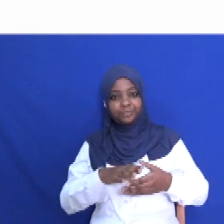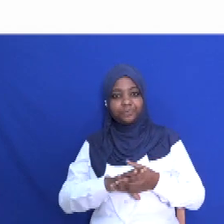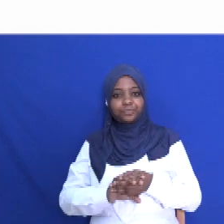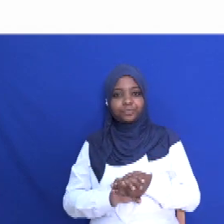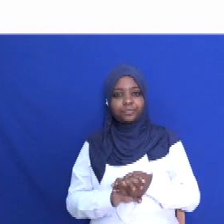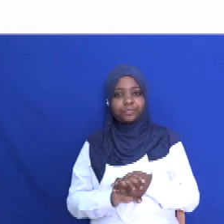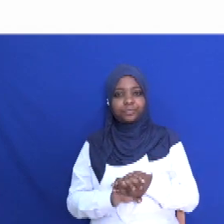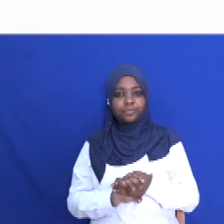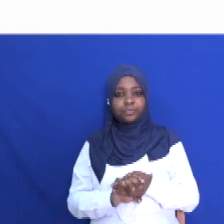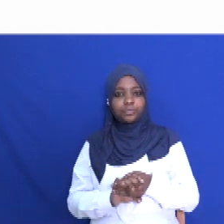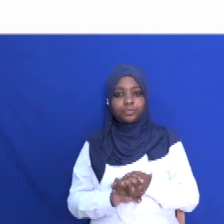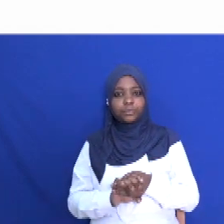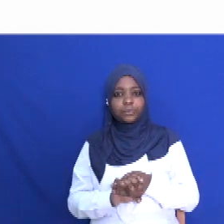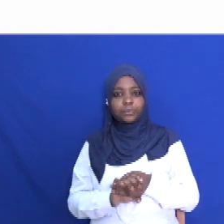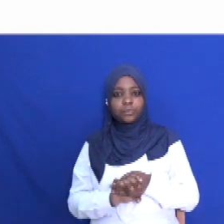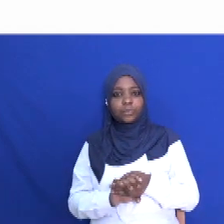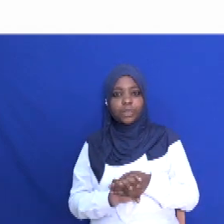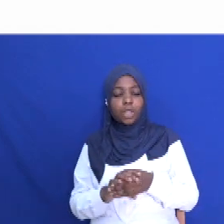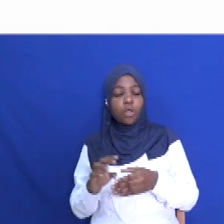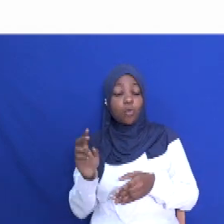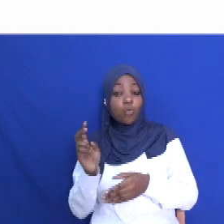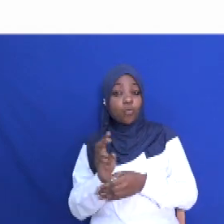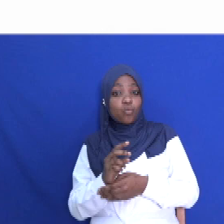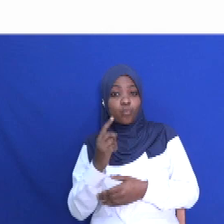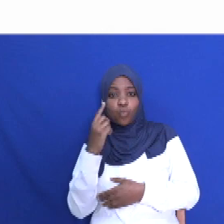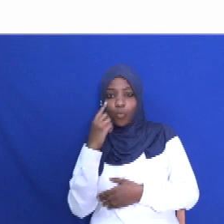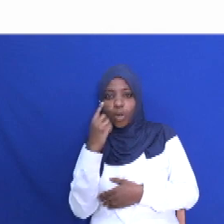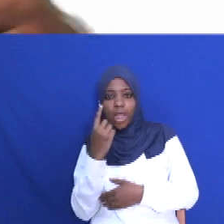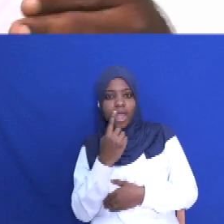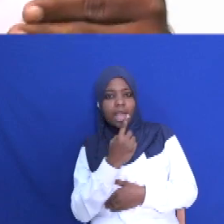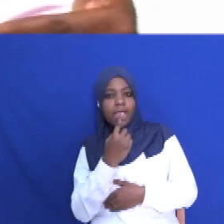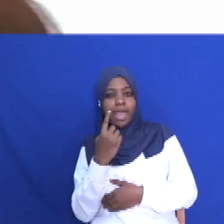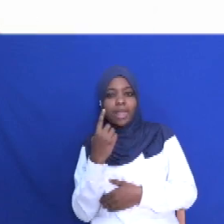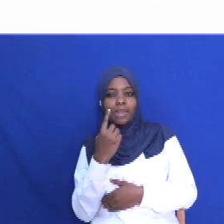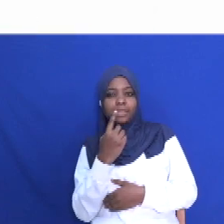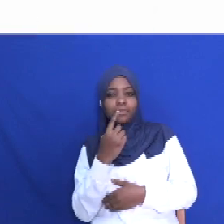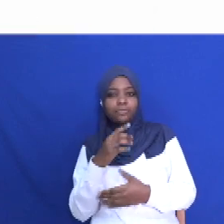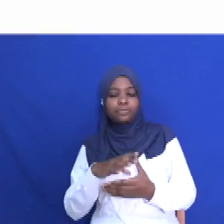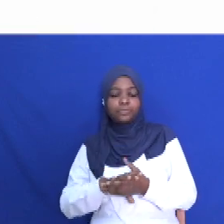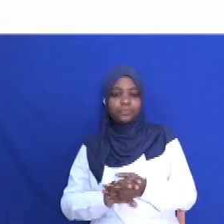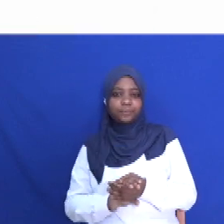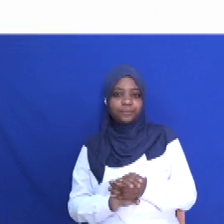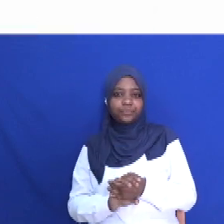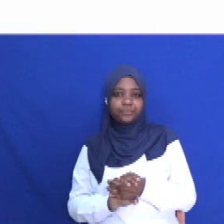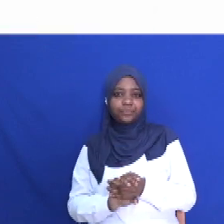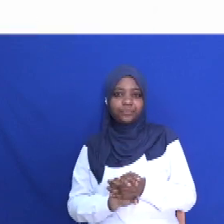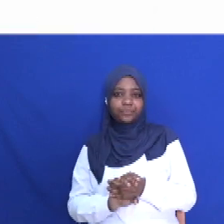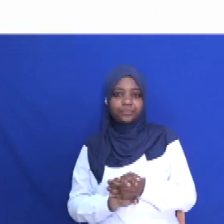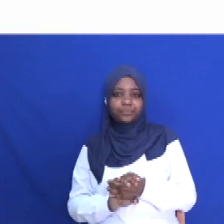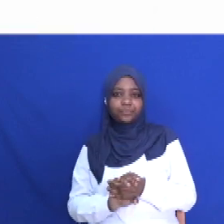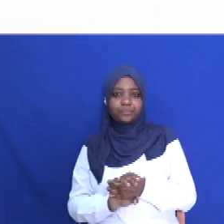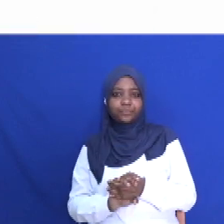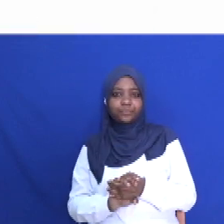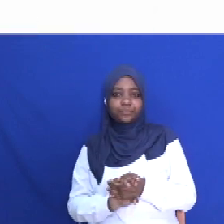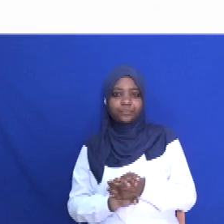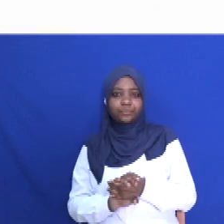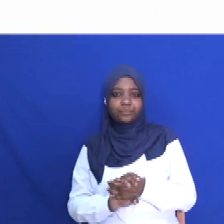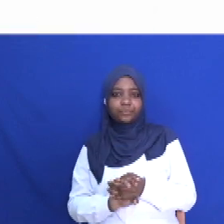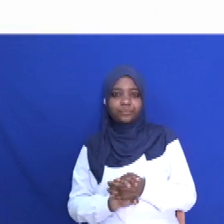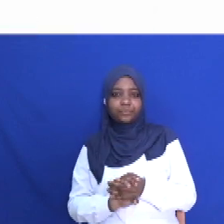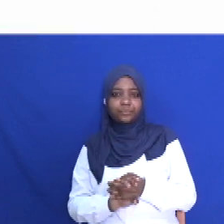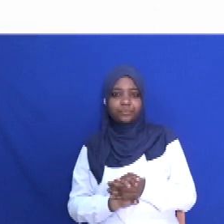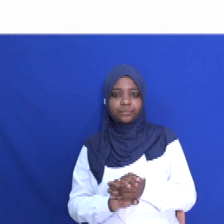care, and protection. We have to protect our animal. Kwa